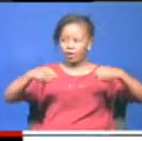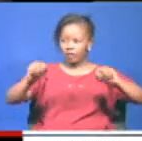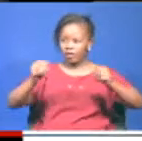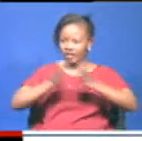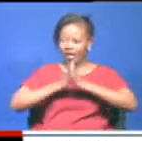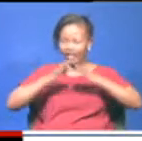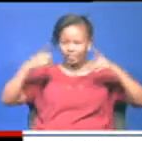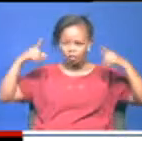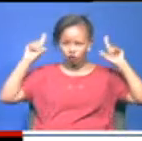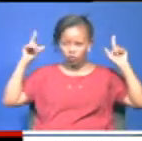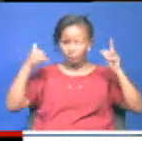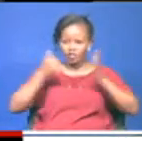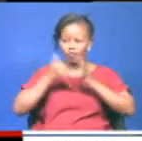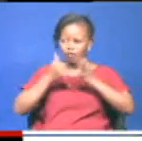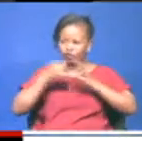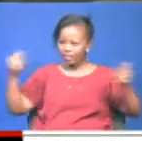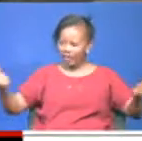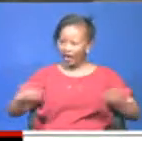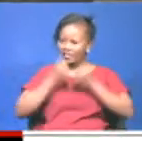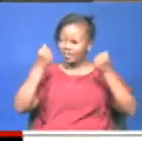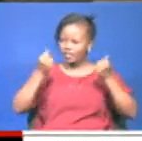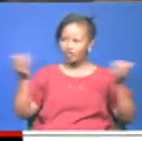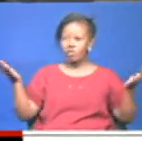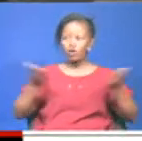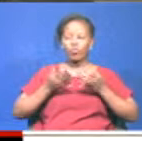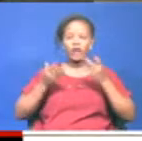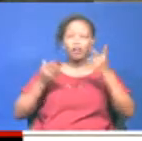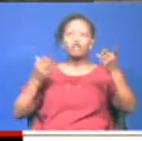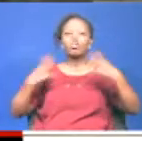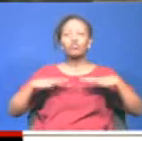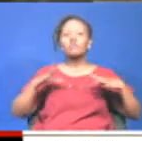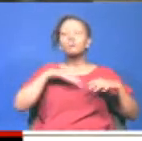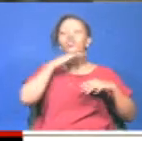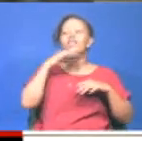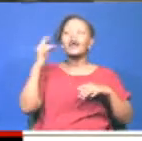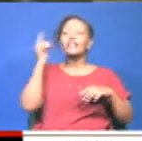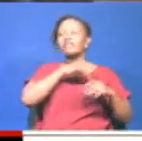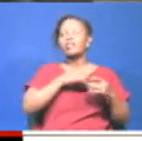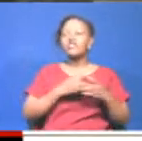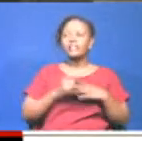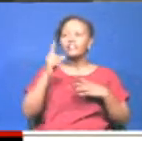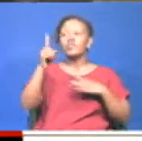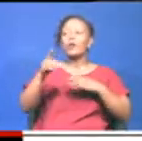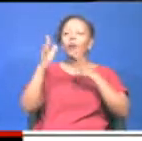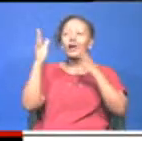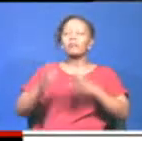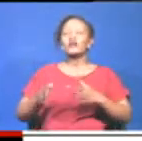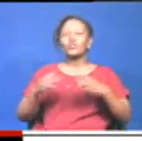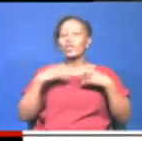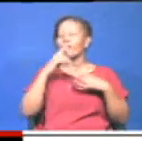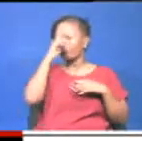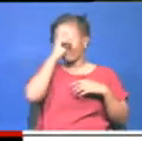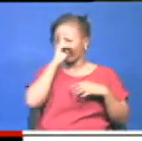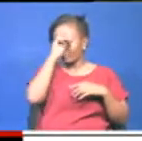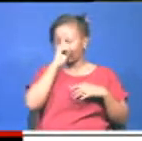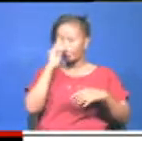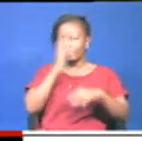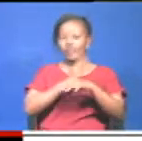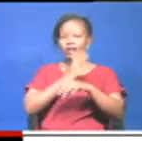accident that claimed the lives of two people. One person was left nursing serious injuries.